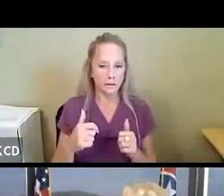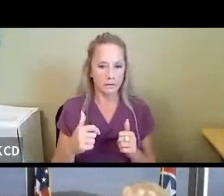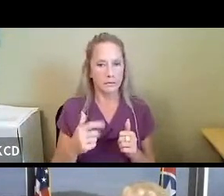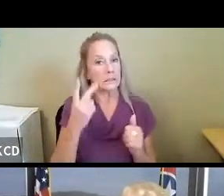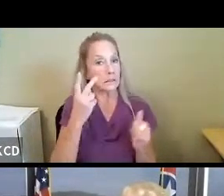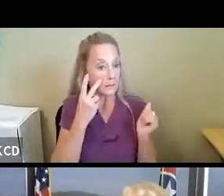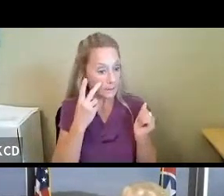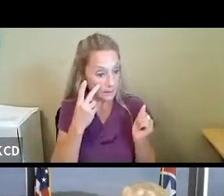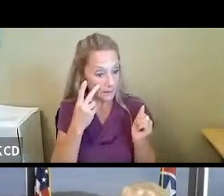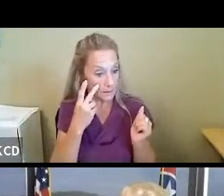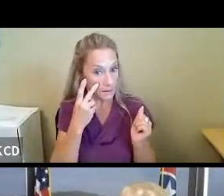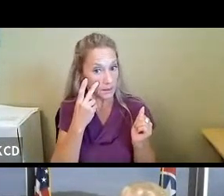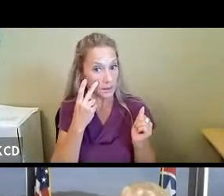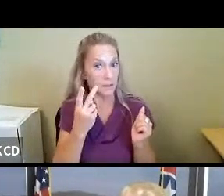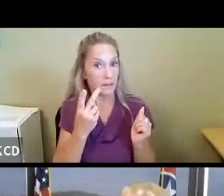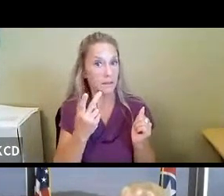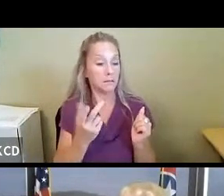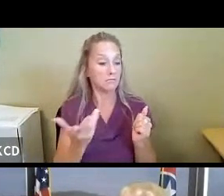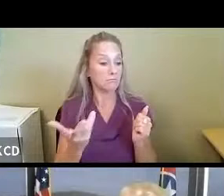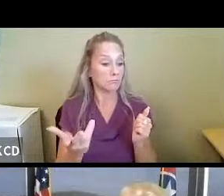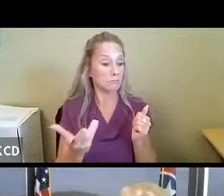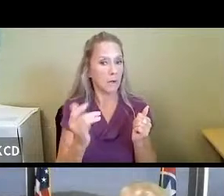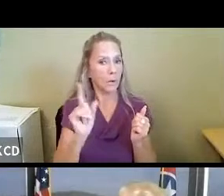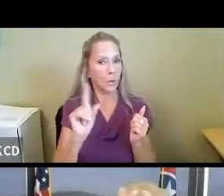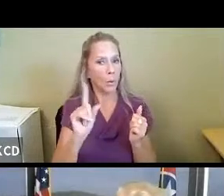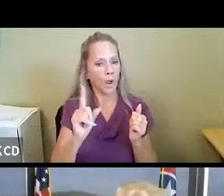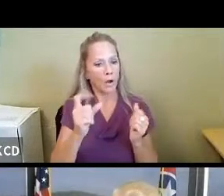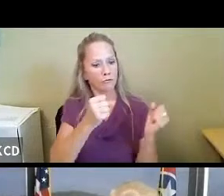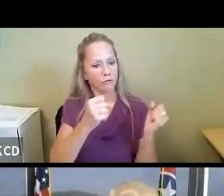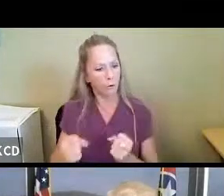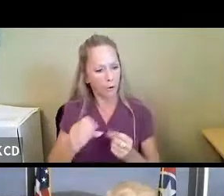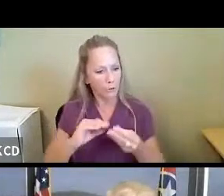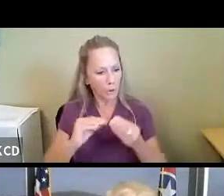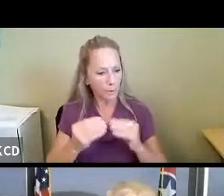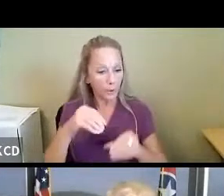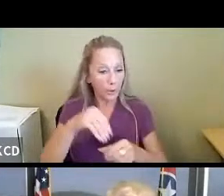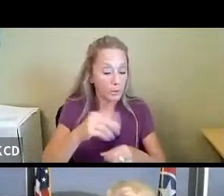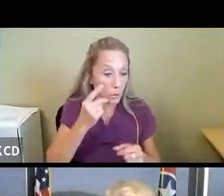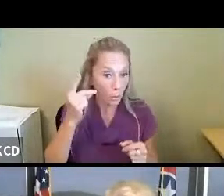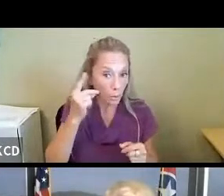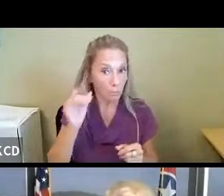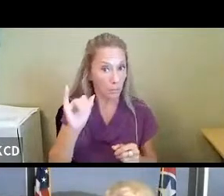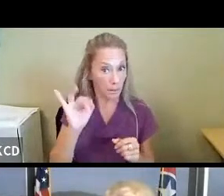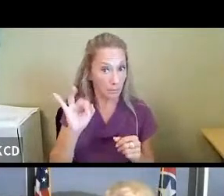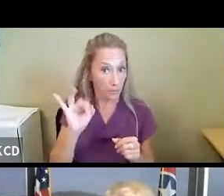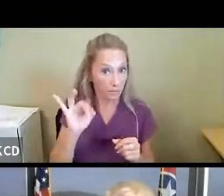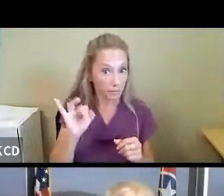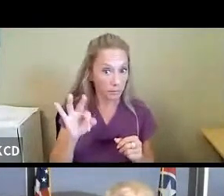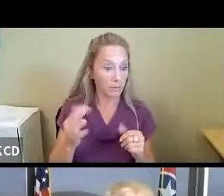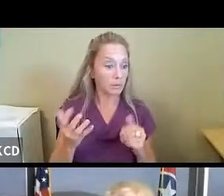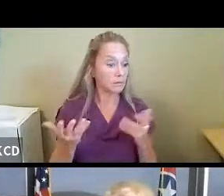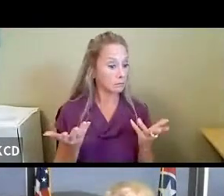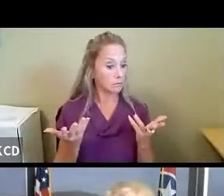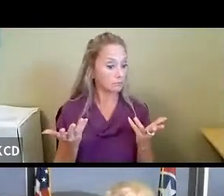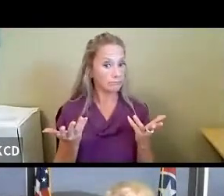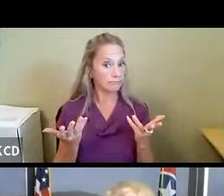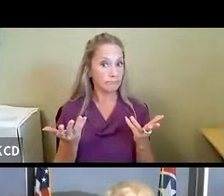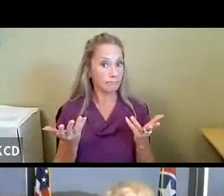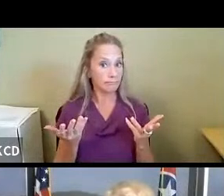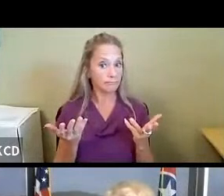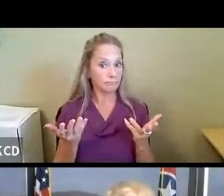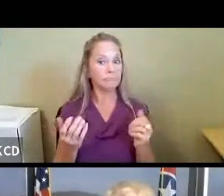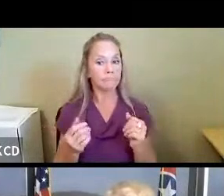to see where there are concentrations within a dorm, and which may then send us in to do